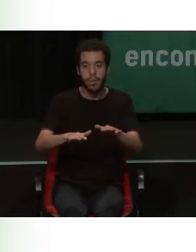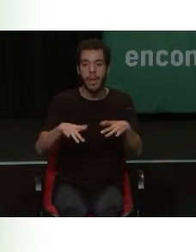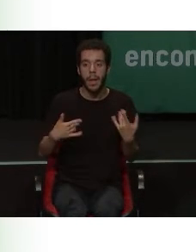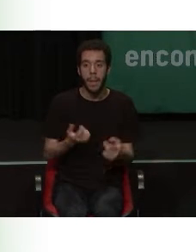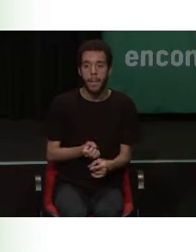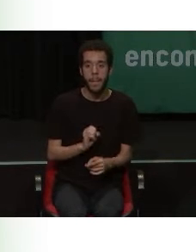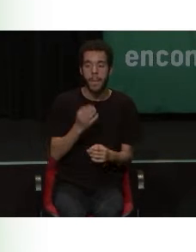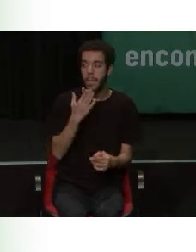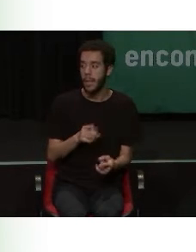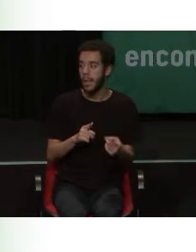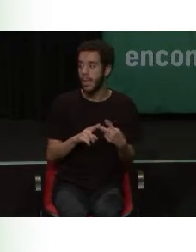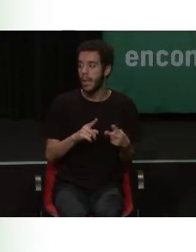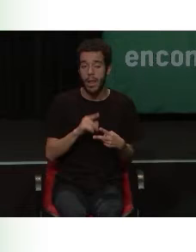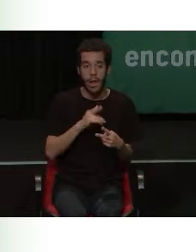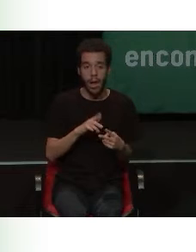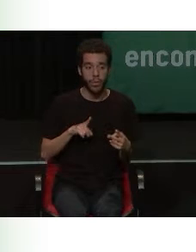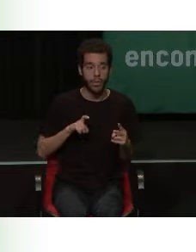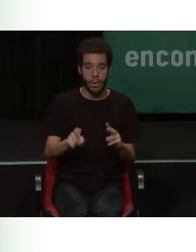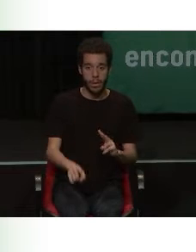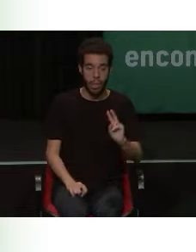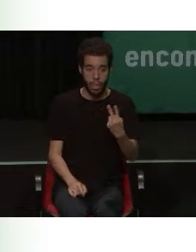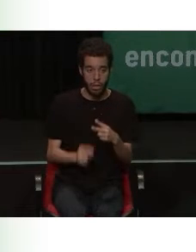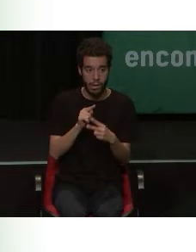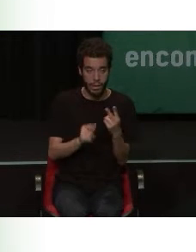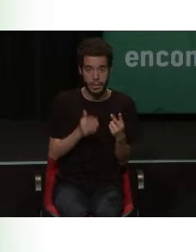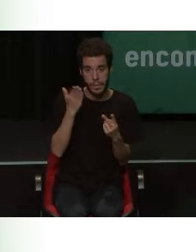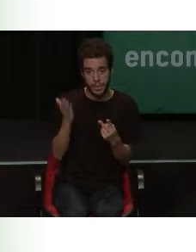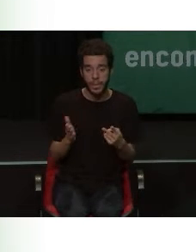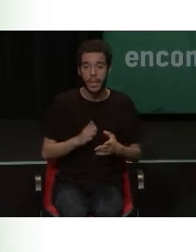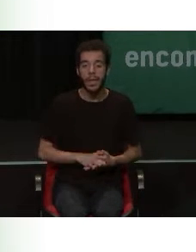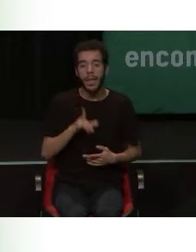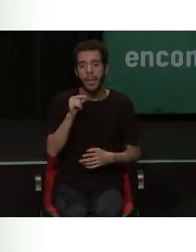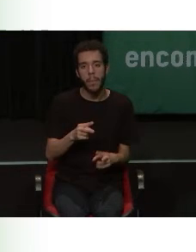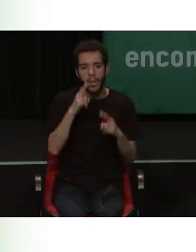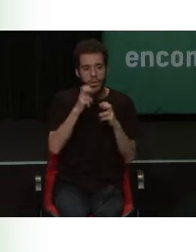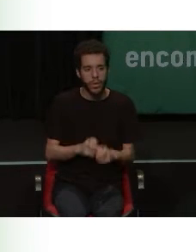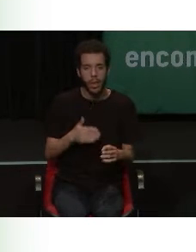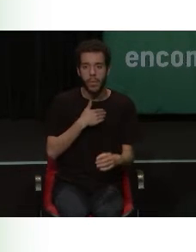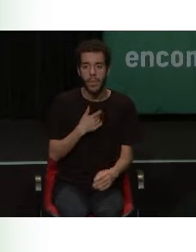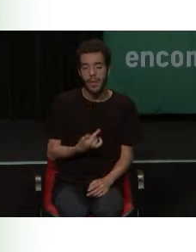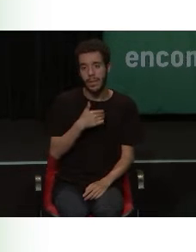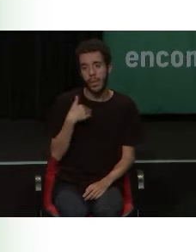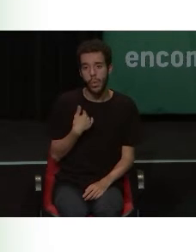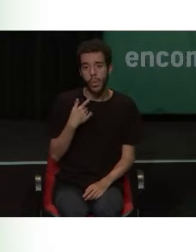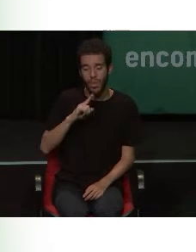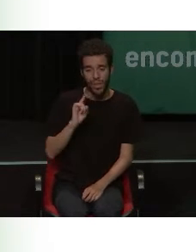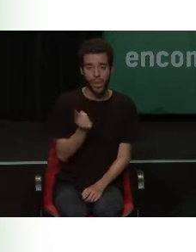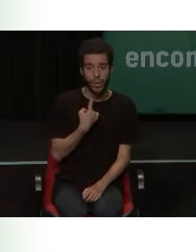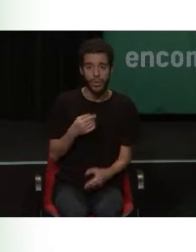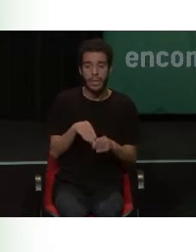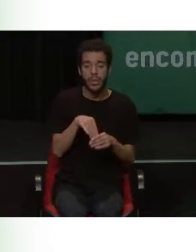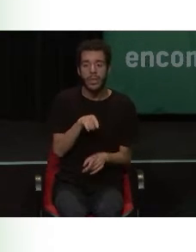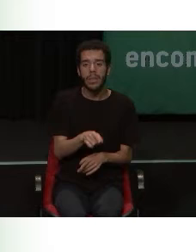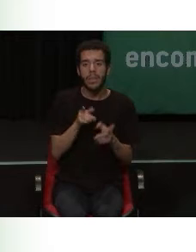resistance, specifically colistin, and study it in the context of One Health.